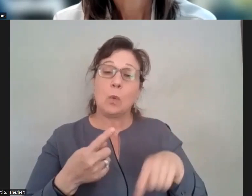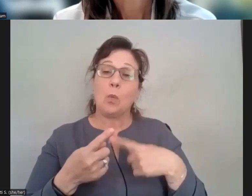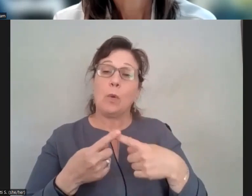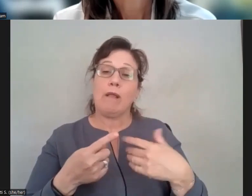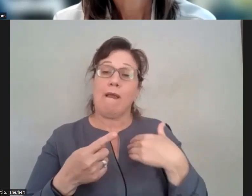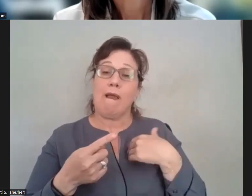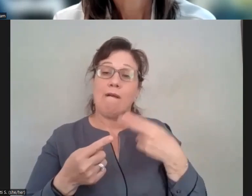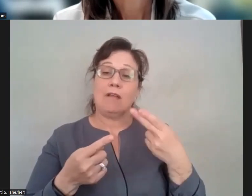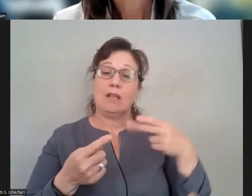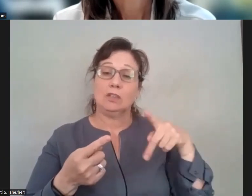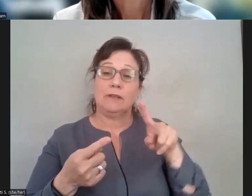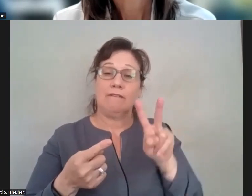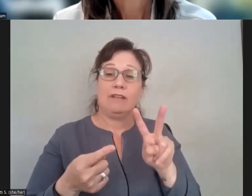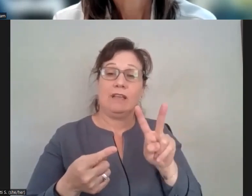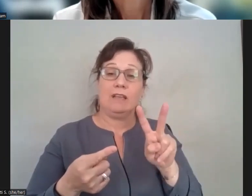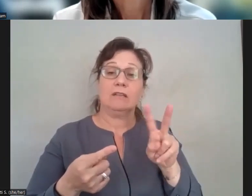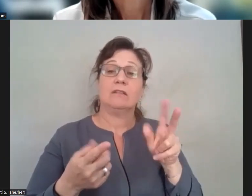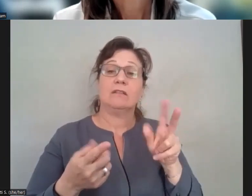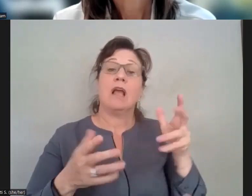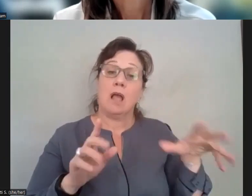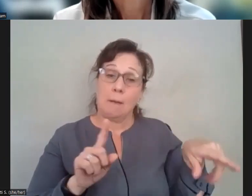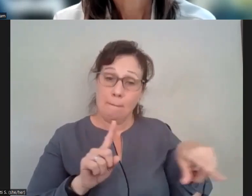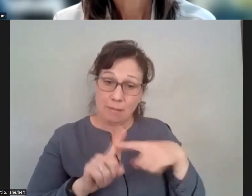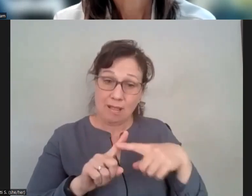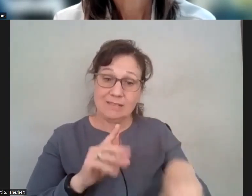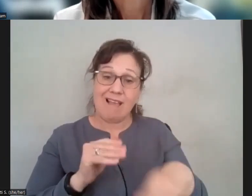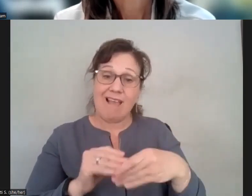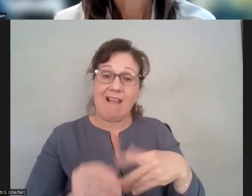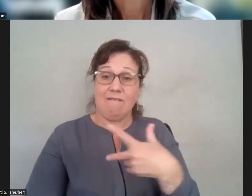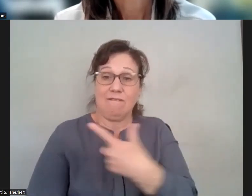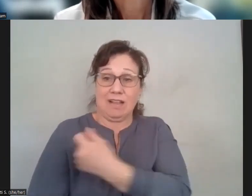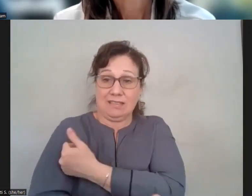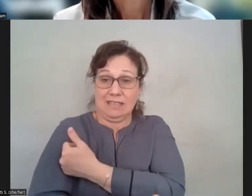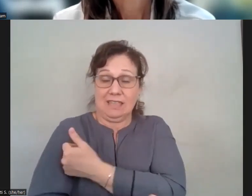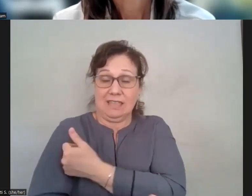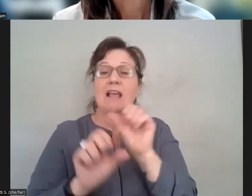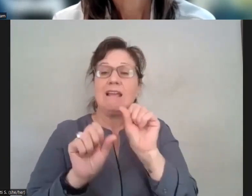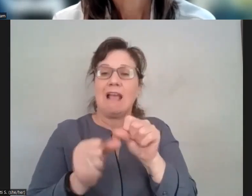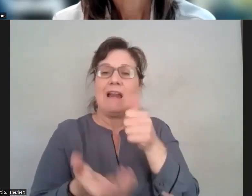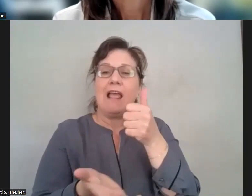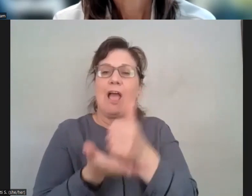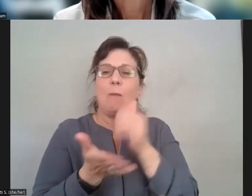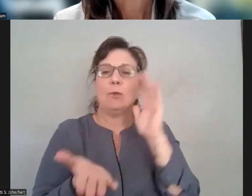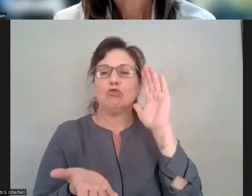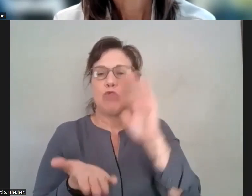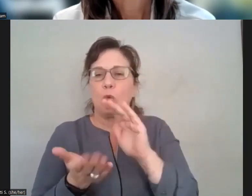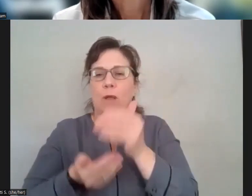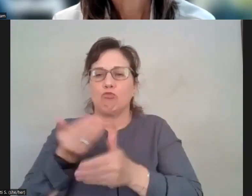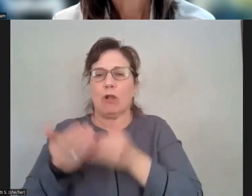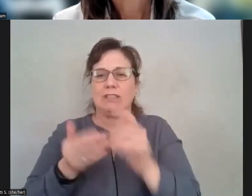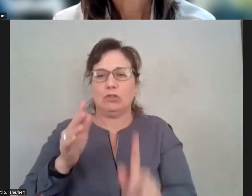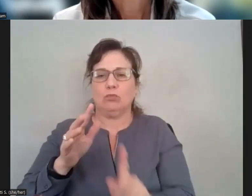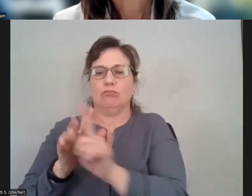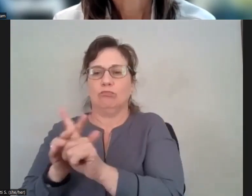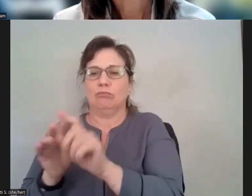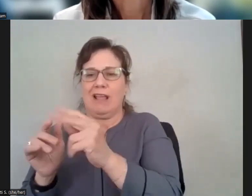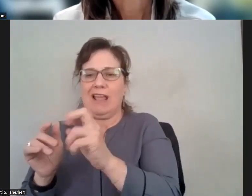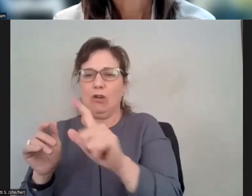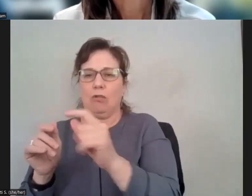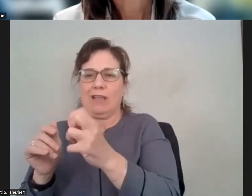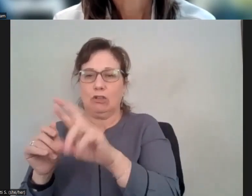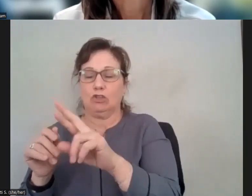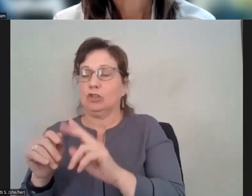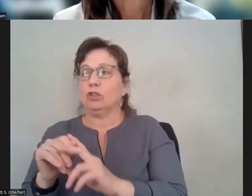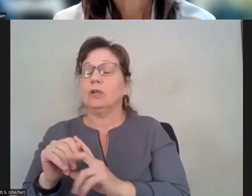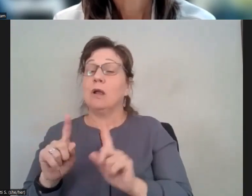slow the progression of high-grade dysplasia to anal cancer. But there's no evidence to show that getting the